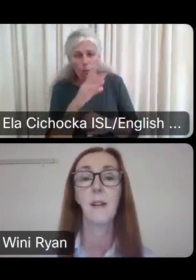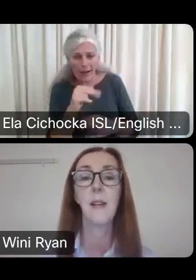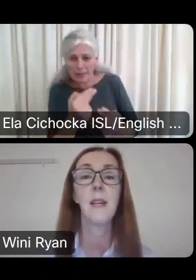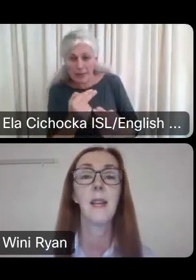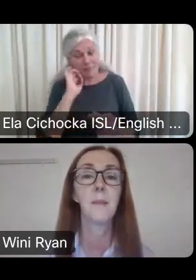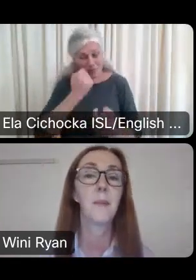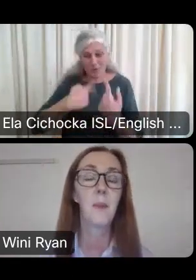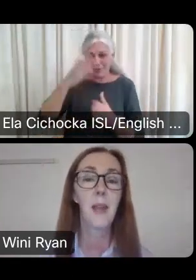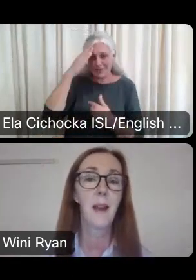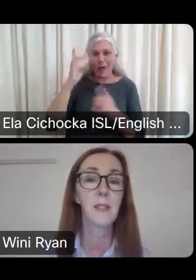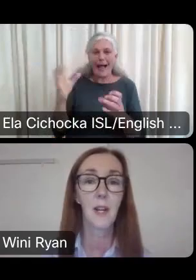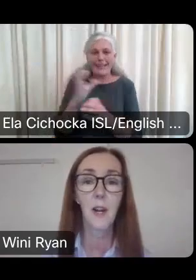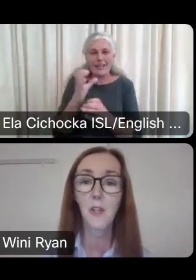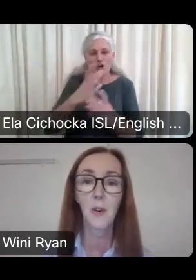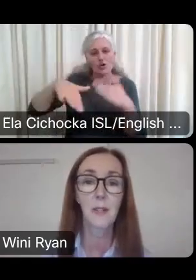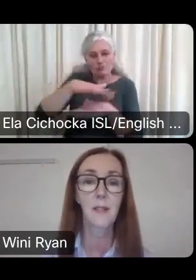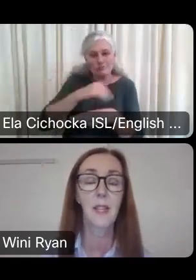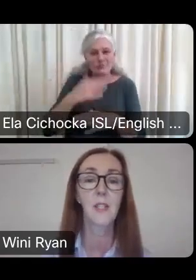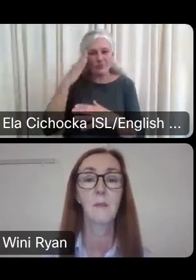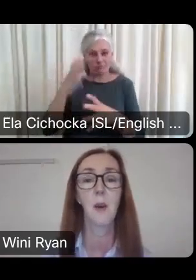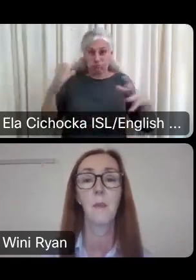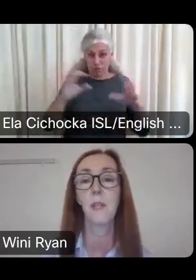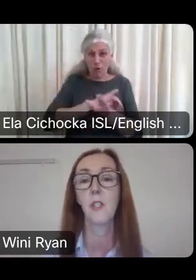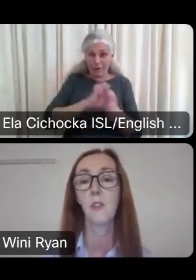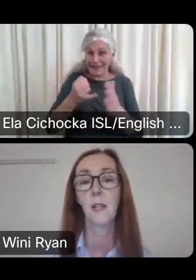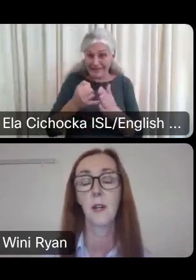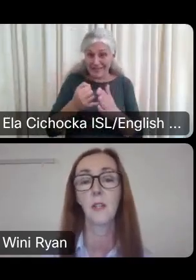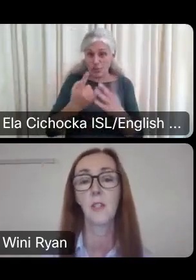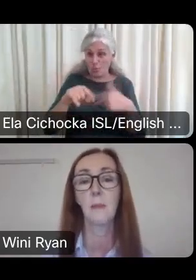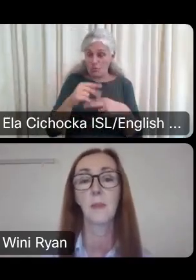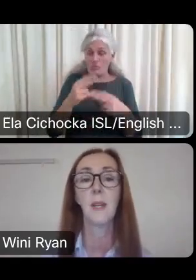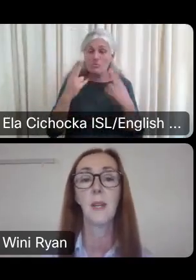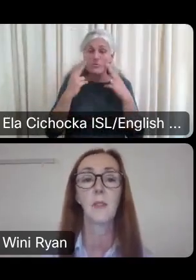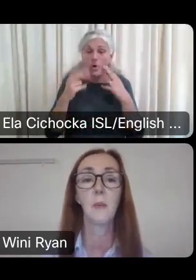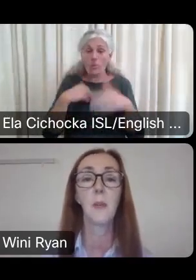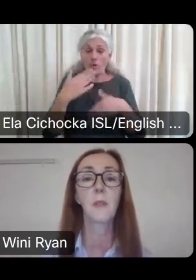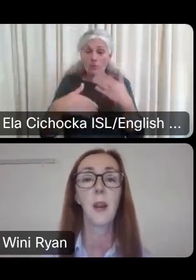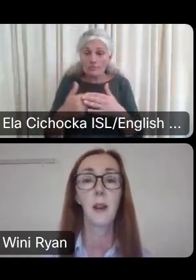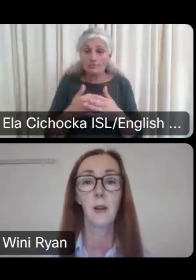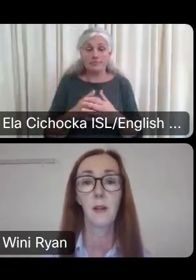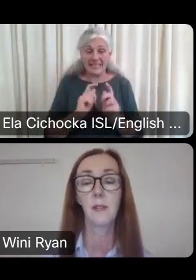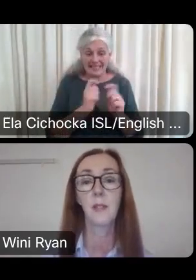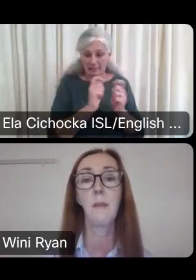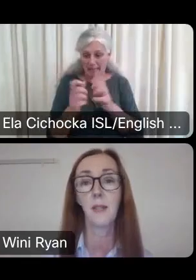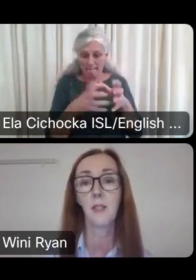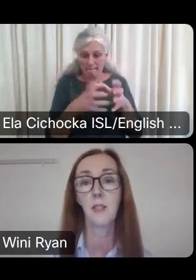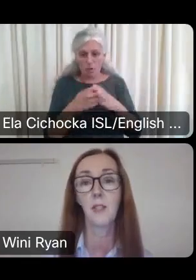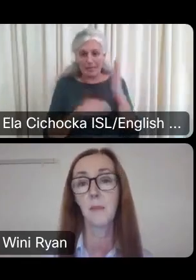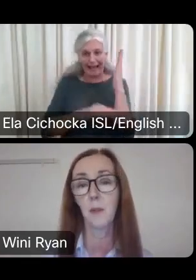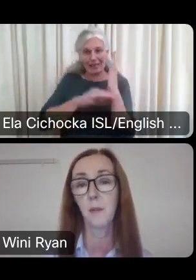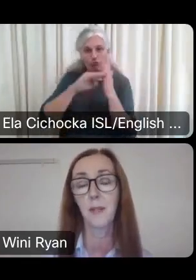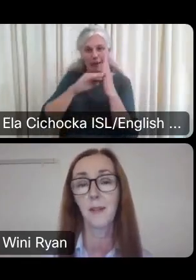healthcare, it's a large organization. We operate usually in large teams. So we use hierarchies to